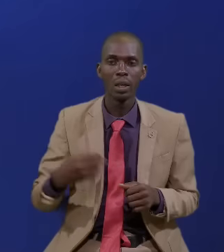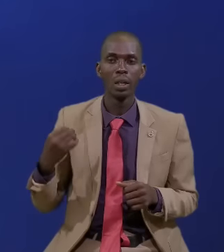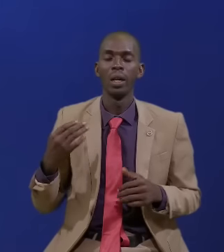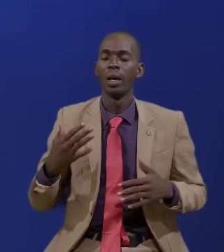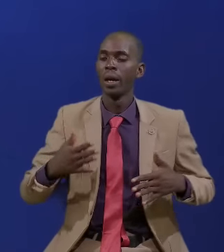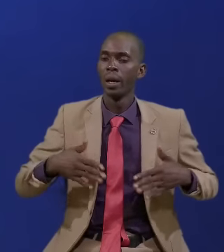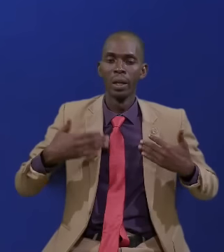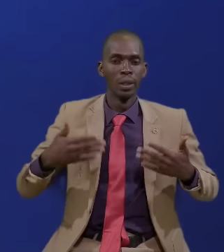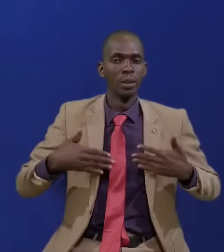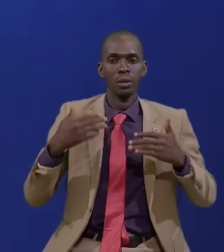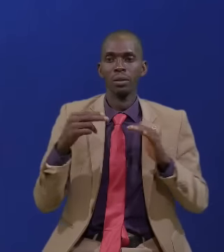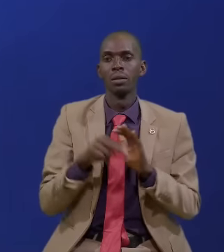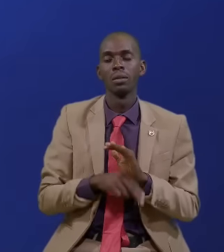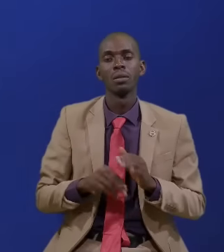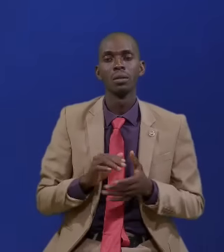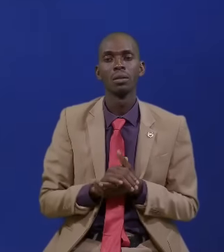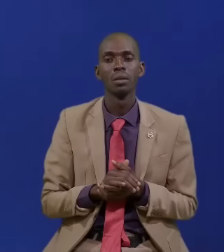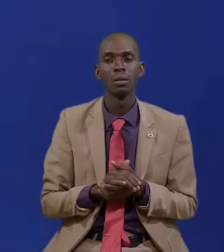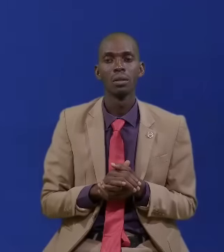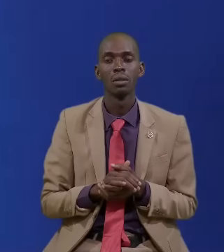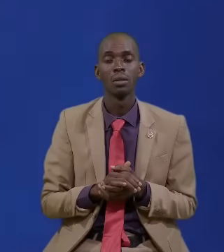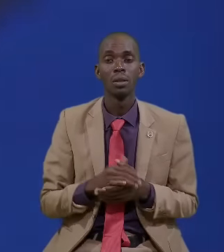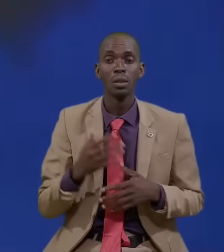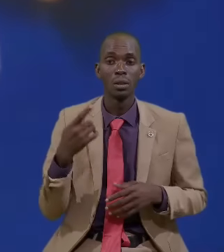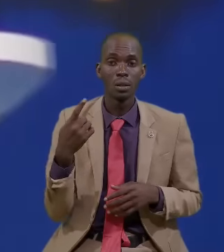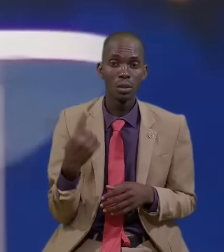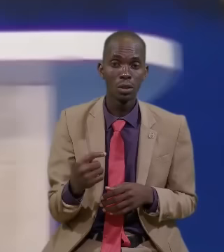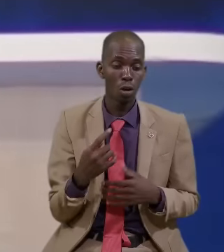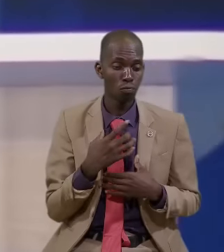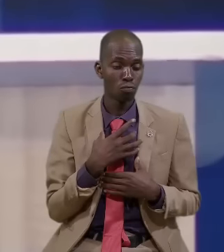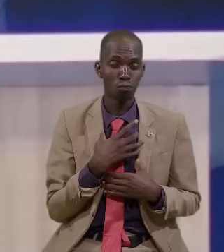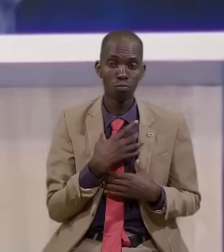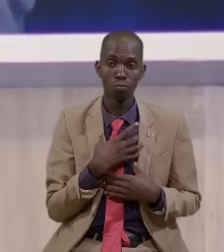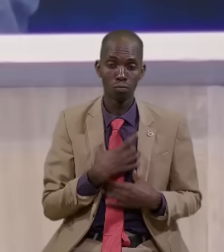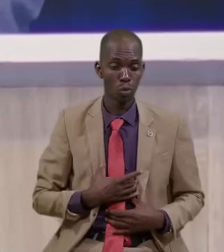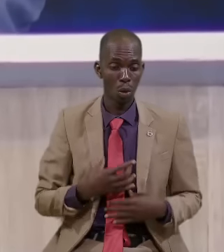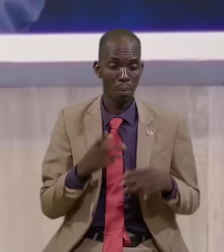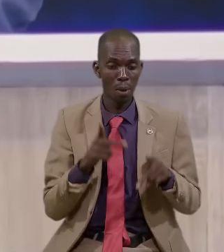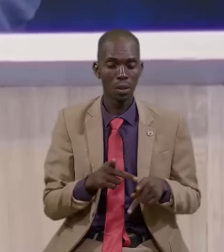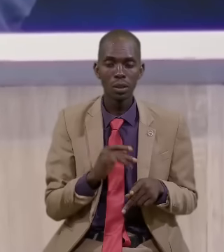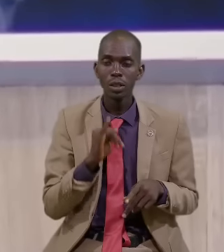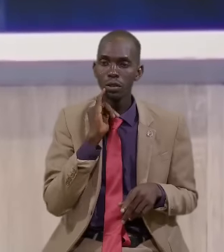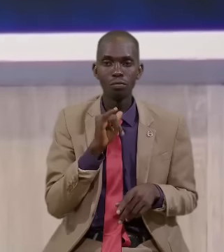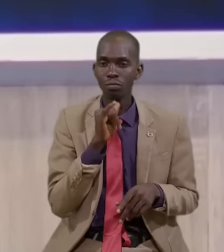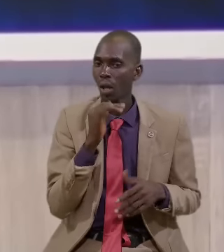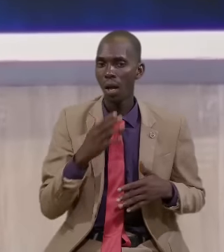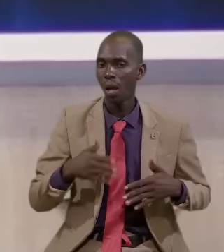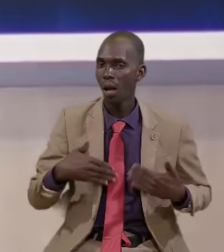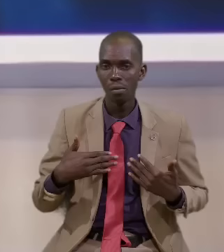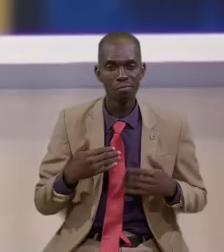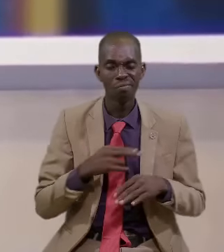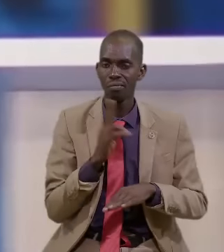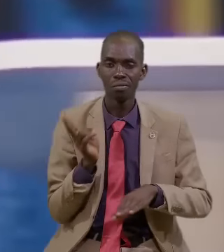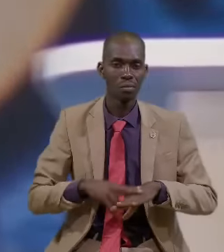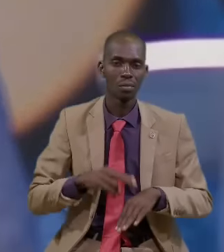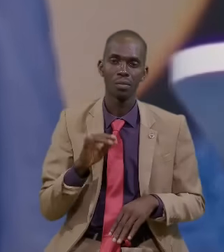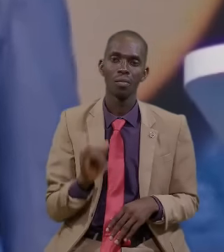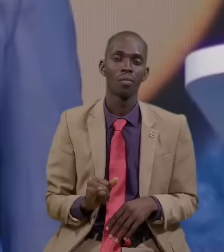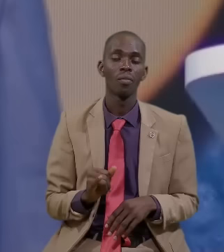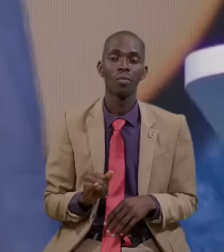gladness. The hungry person is not a happy person generally. The one that